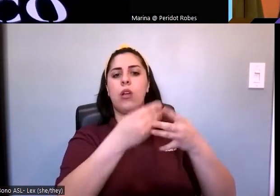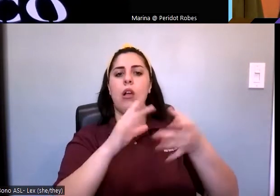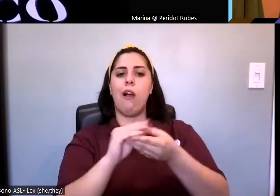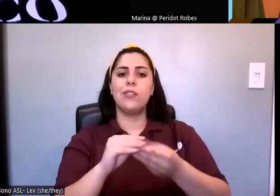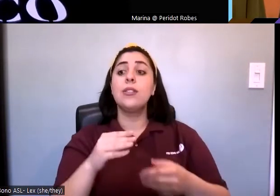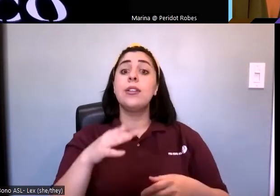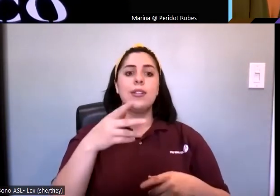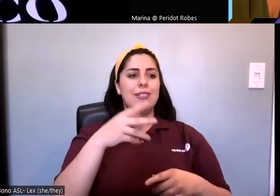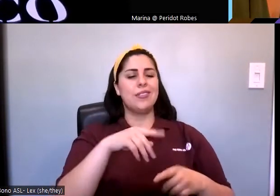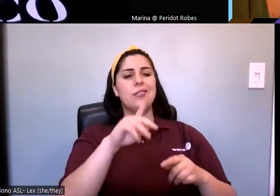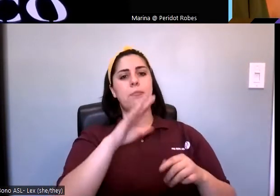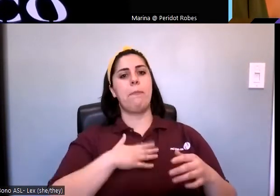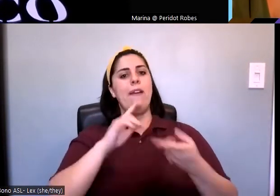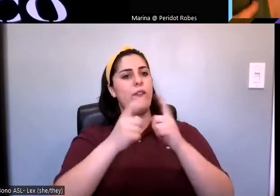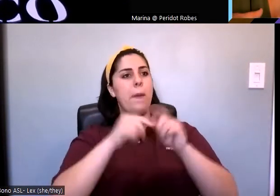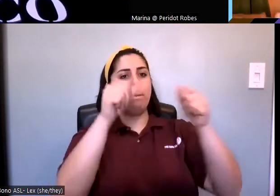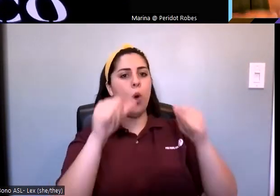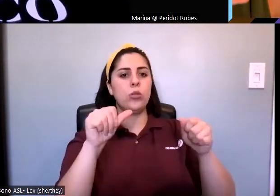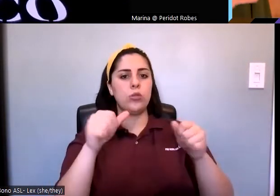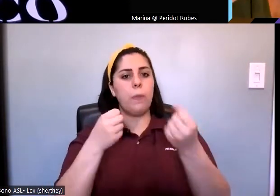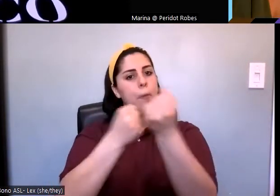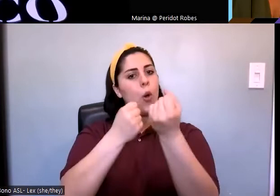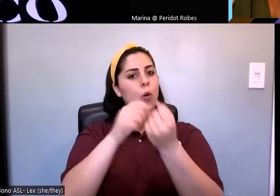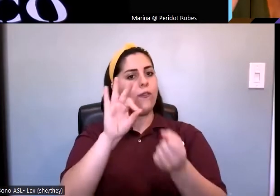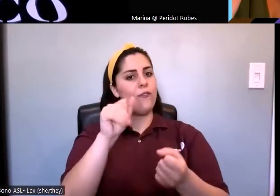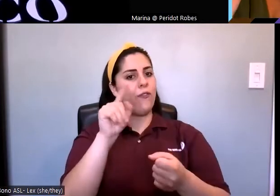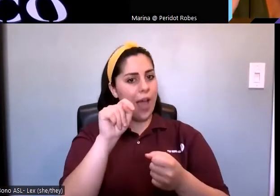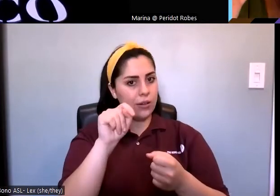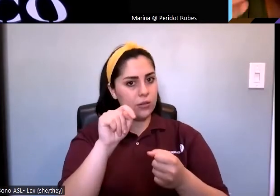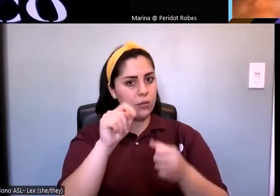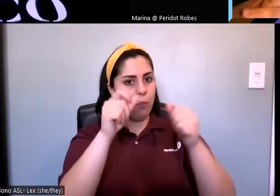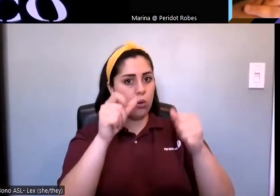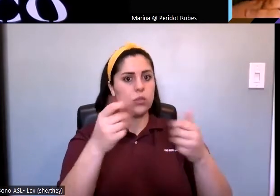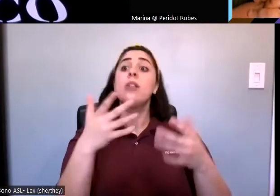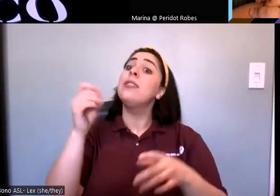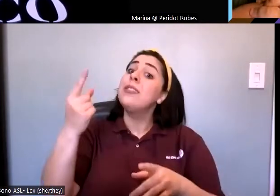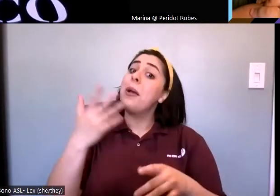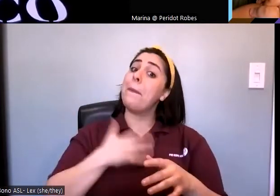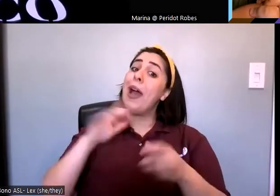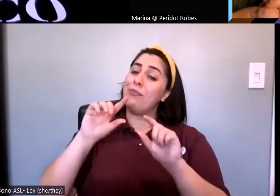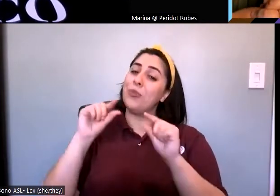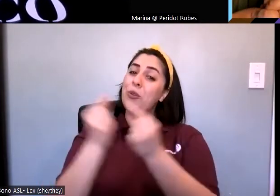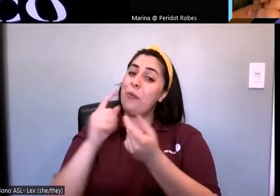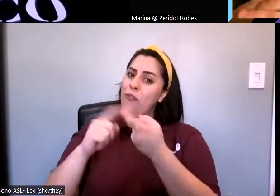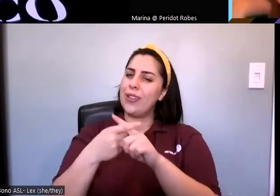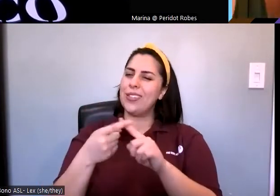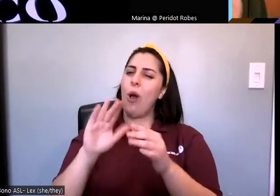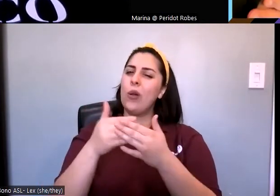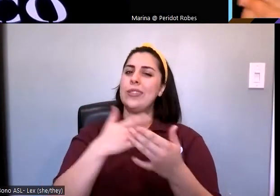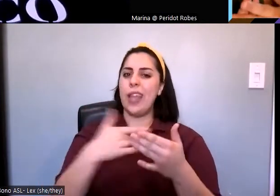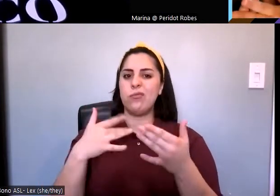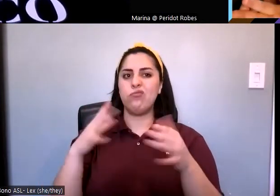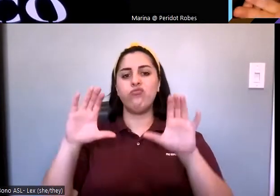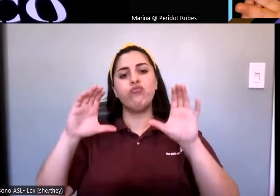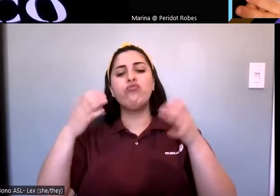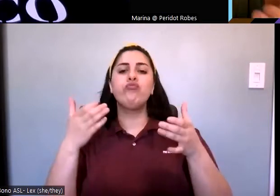pro-fat. And she's not in the same kind of like, I have like almost an exclusively fat bubble around me. You know, my friends are